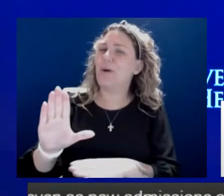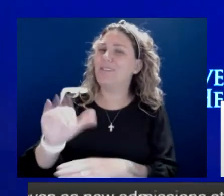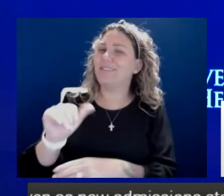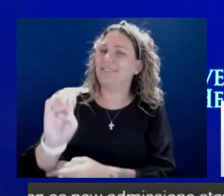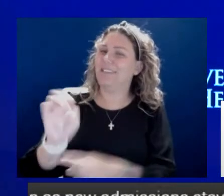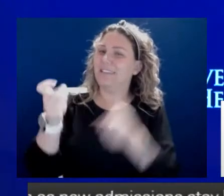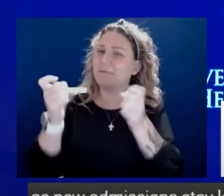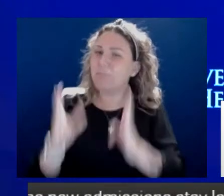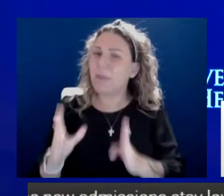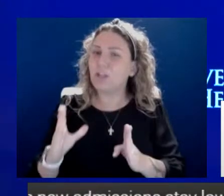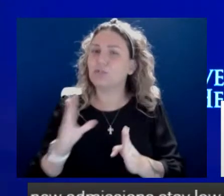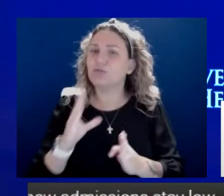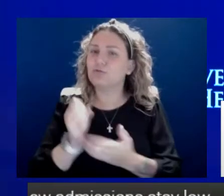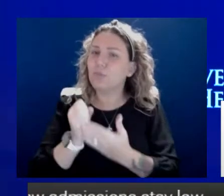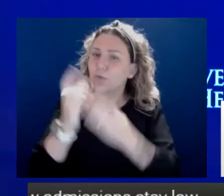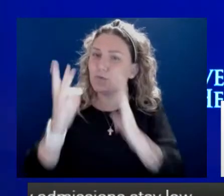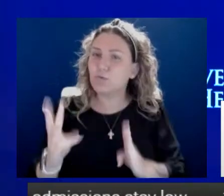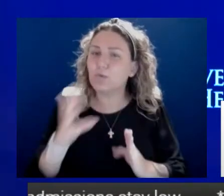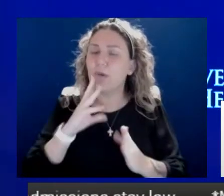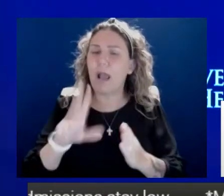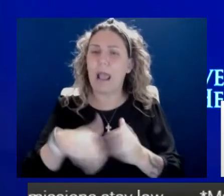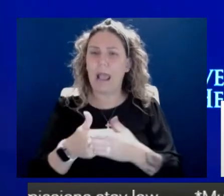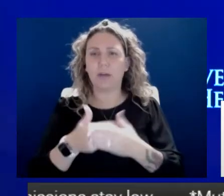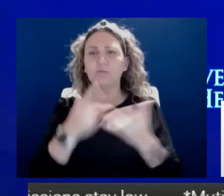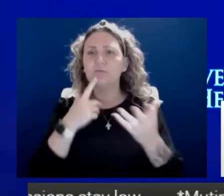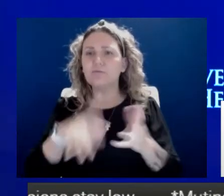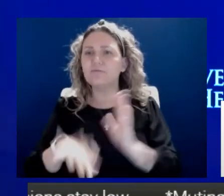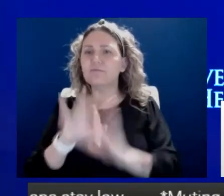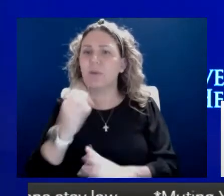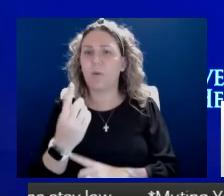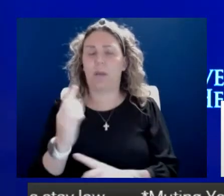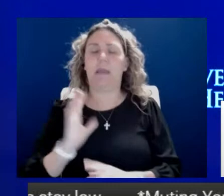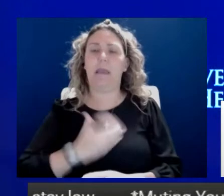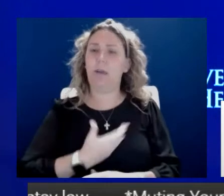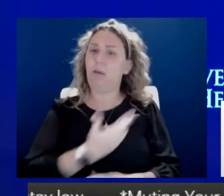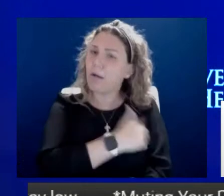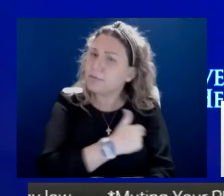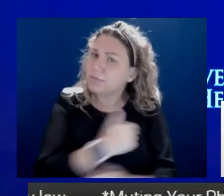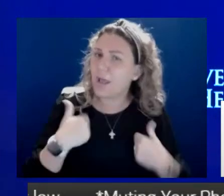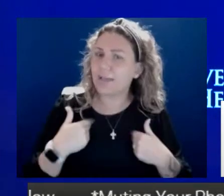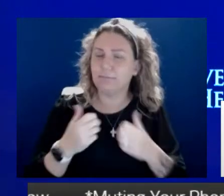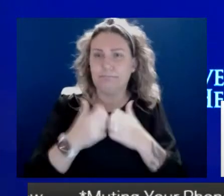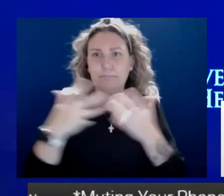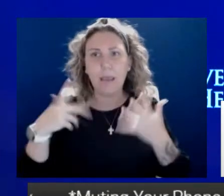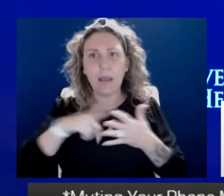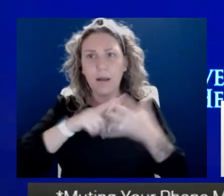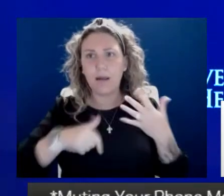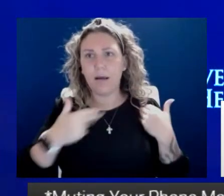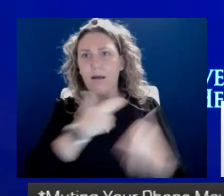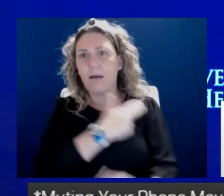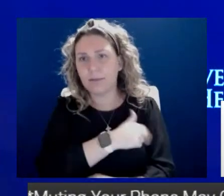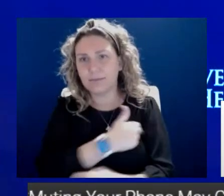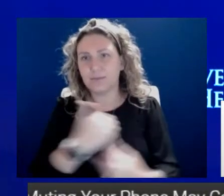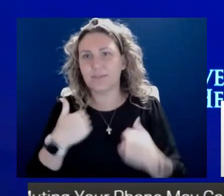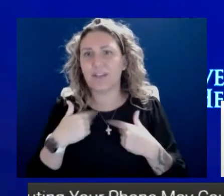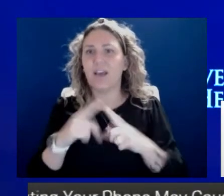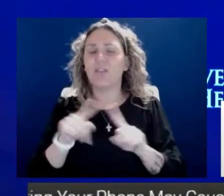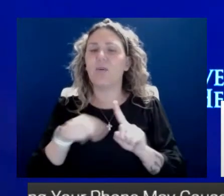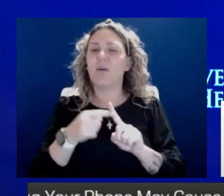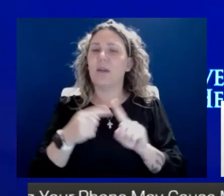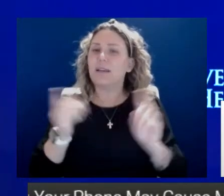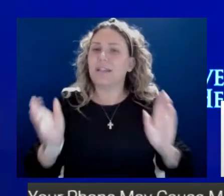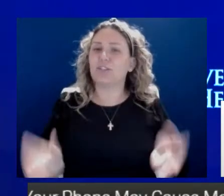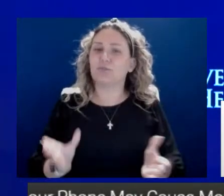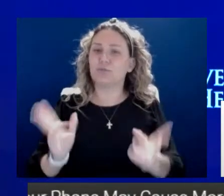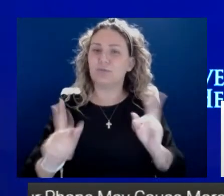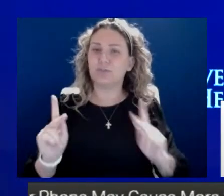to a financial counselor. Our hospital has them, many hospitals have them, and so that's what I mean when I want to encourage people to